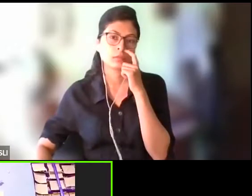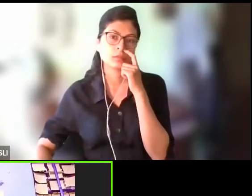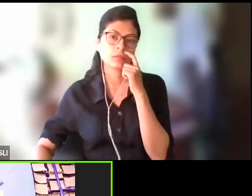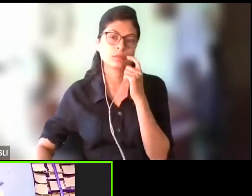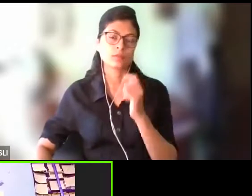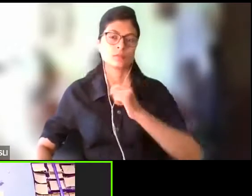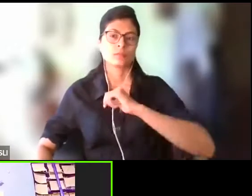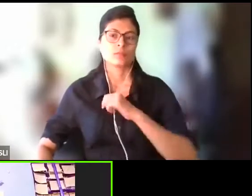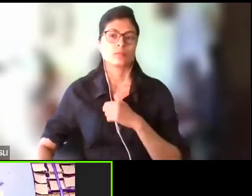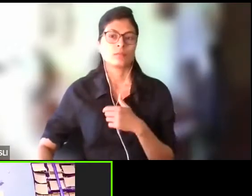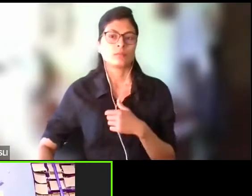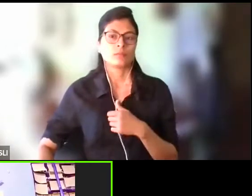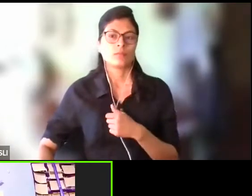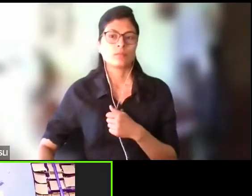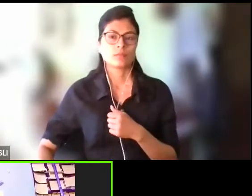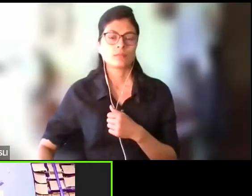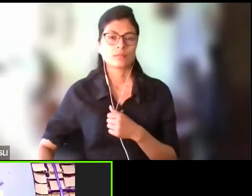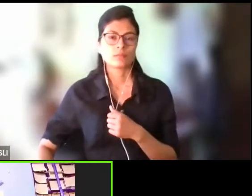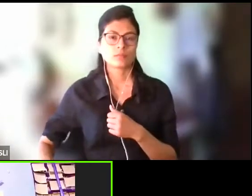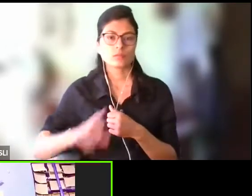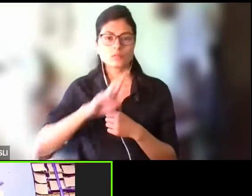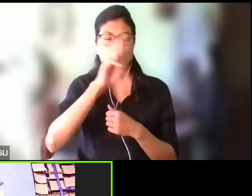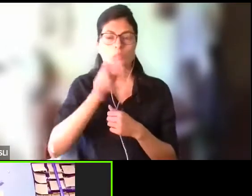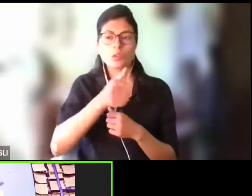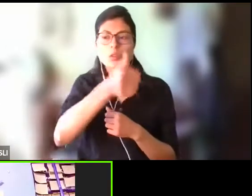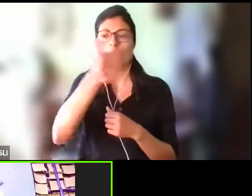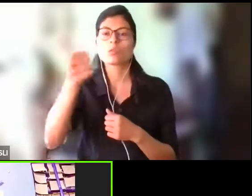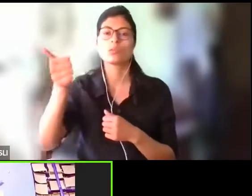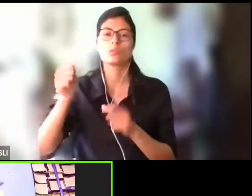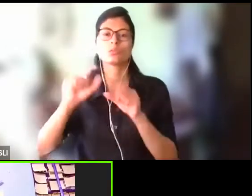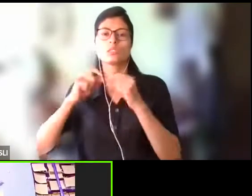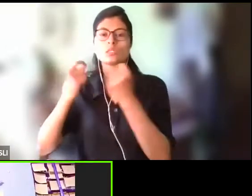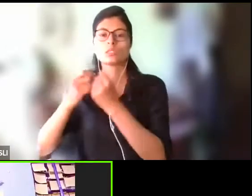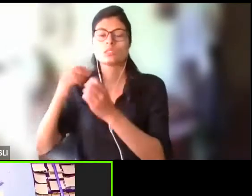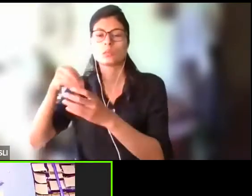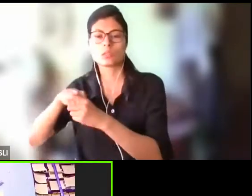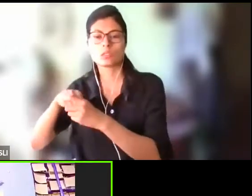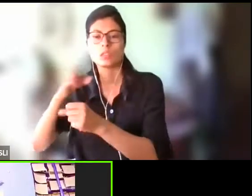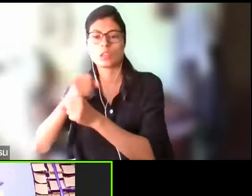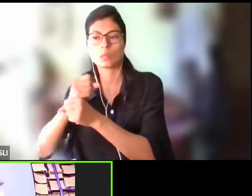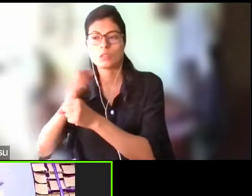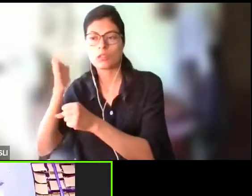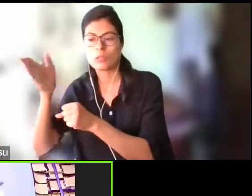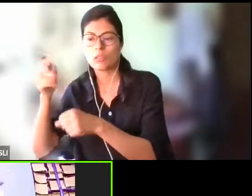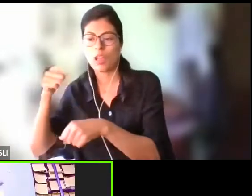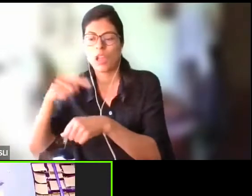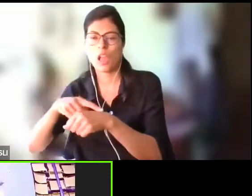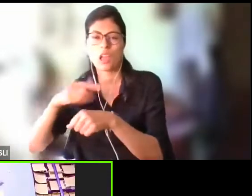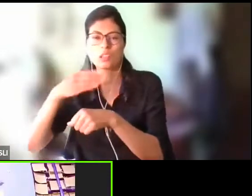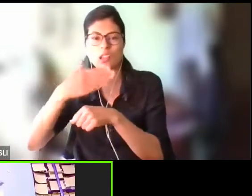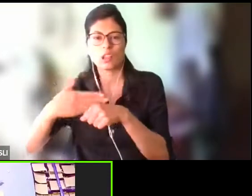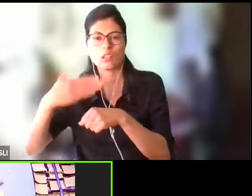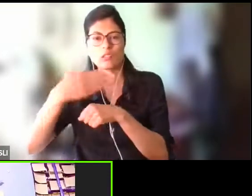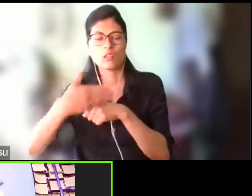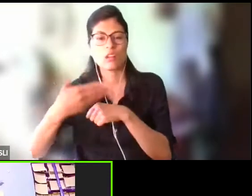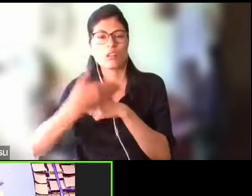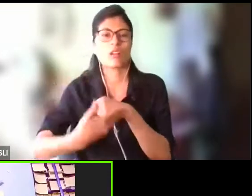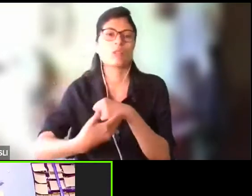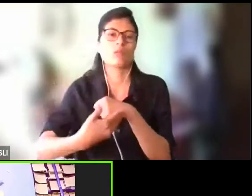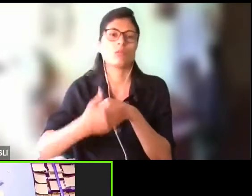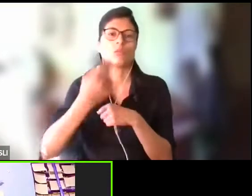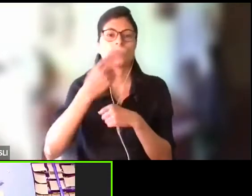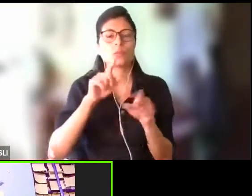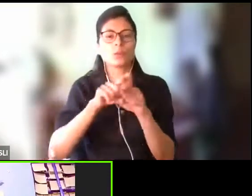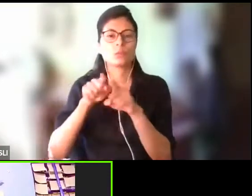in other plantations. There is a company called the Cameroon Development Corporation that runs plantain and banana